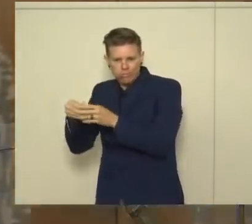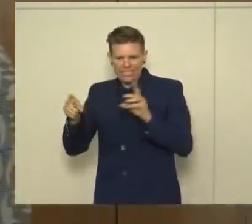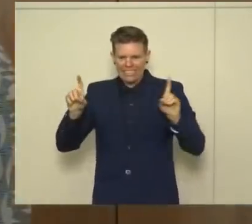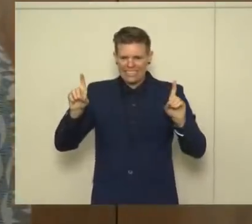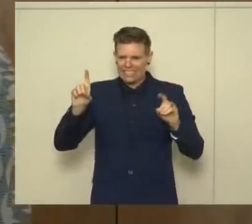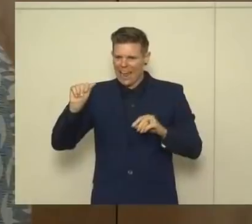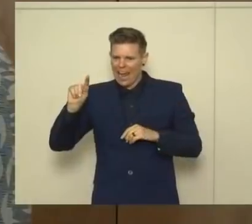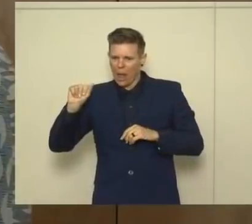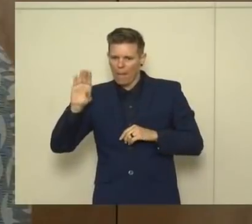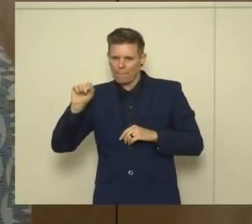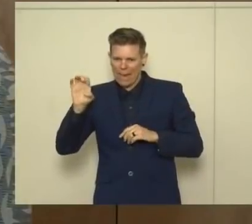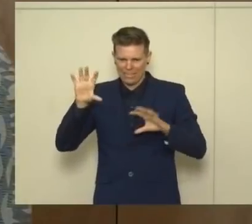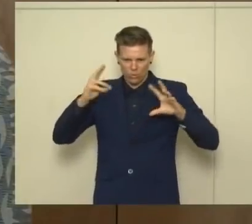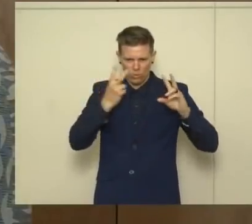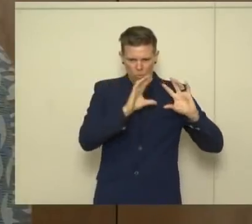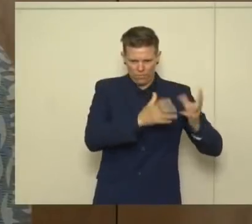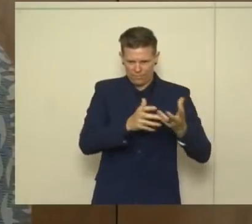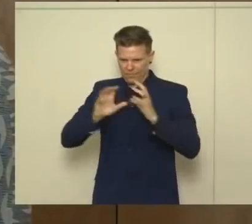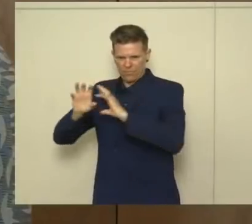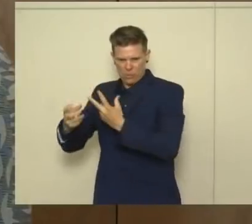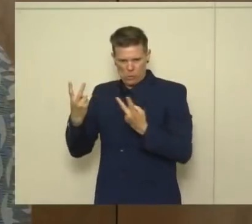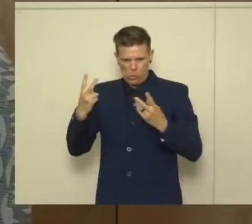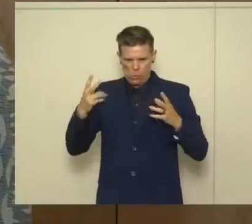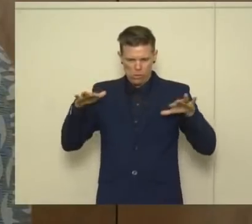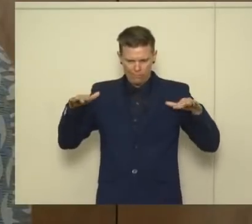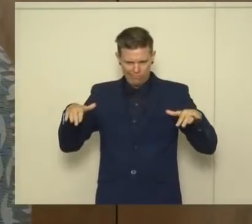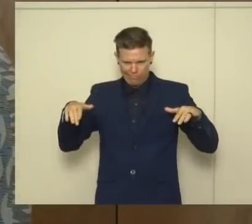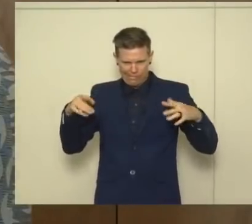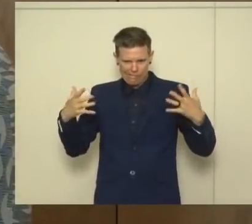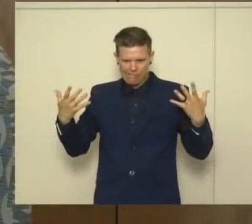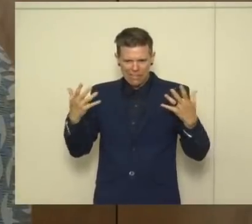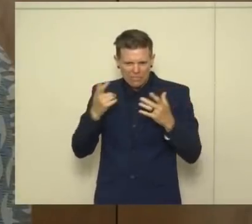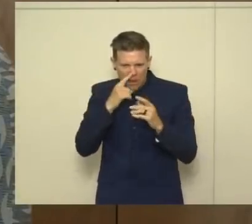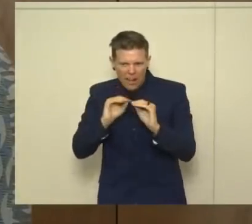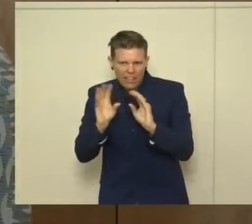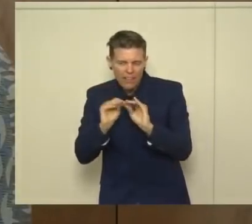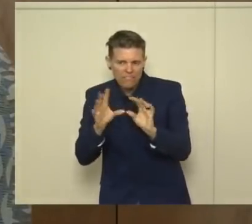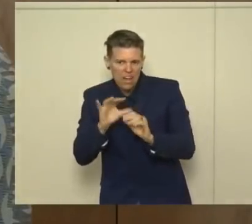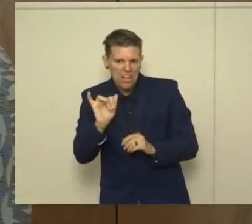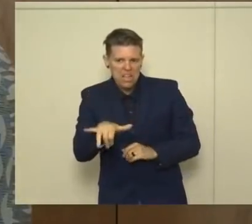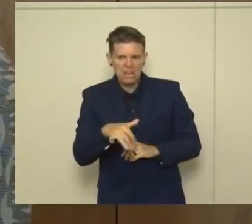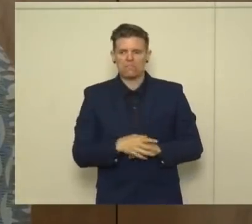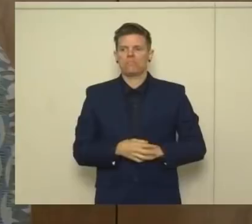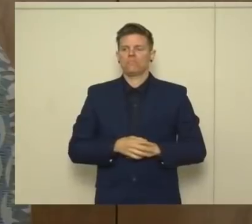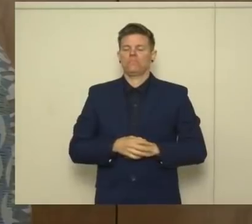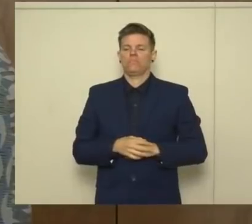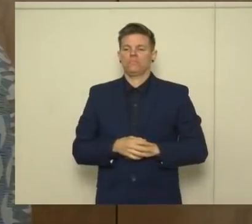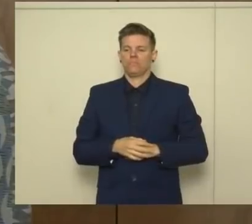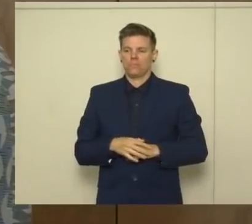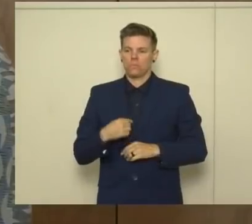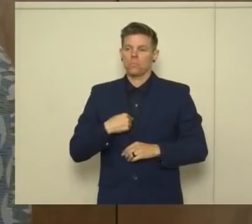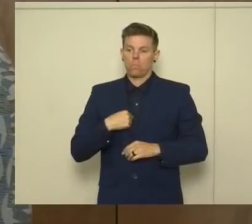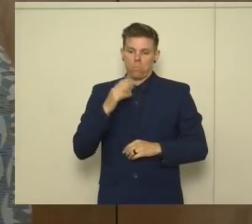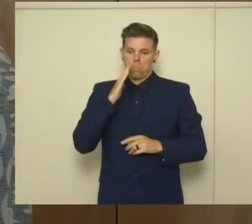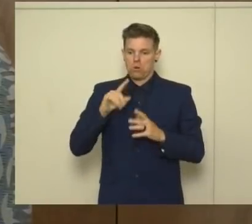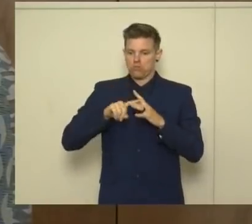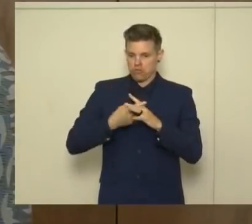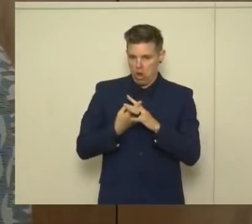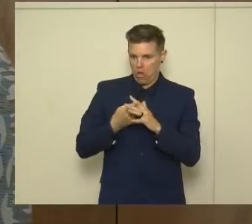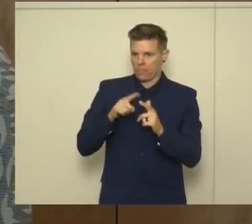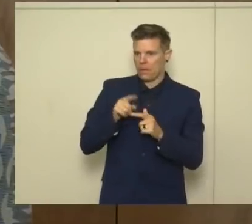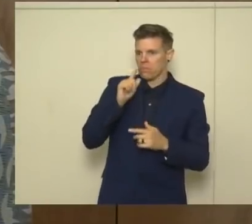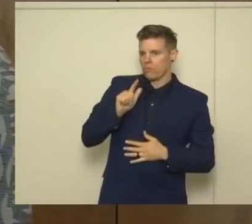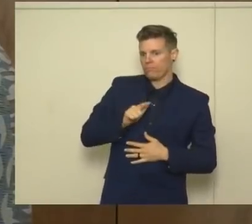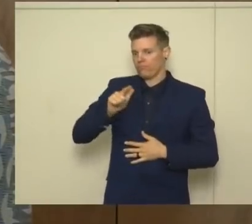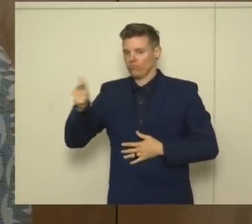Yes, we can, and I'll have Dr. Grace do a little bit more of it. So I want to do,